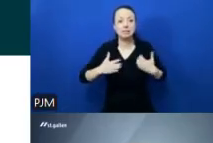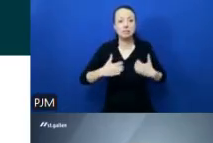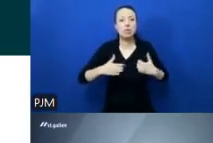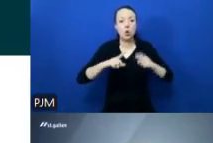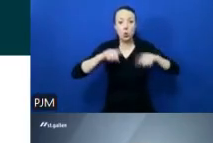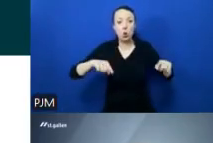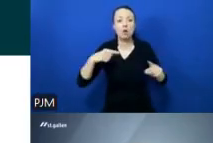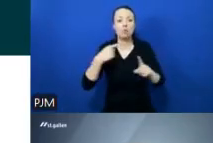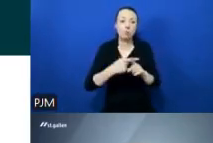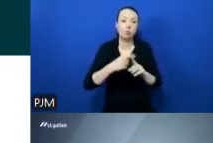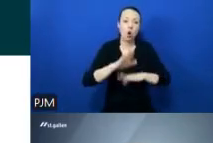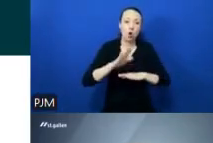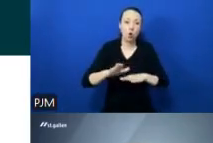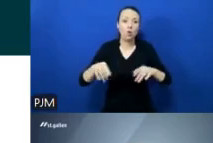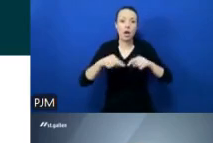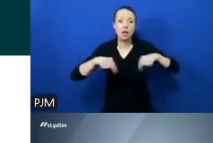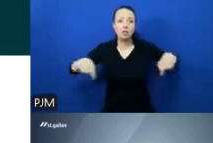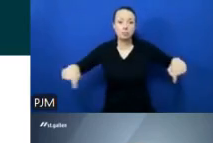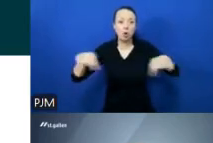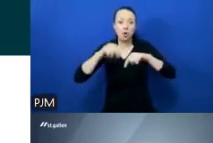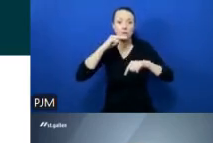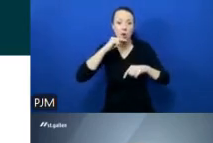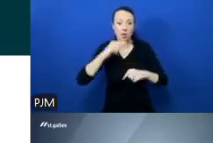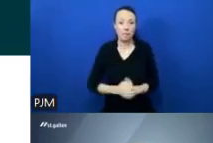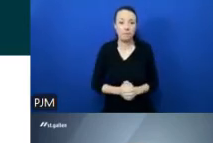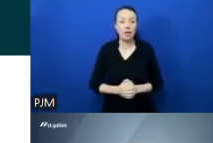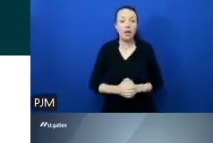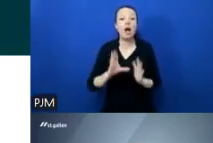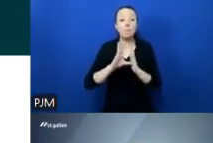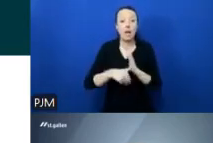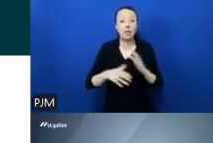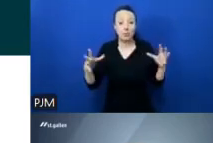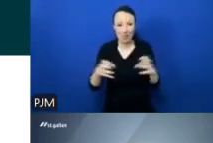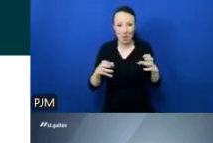biodiversity problem crisis and the water protection.